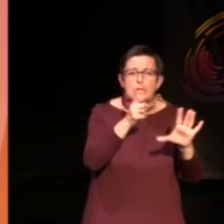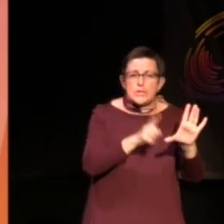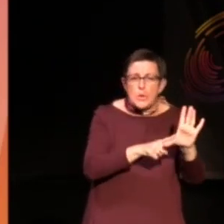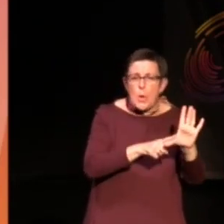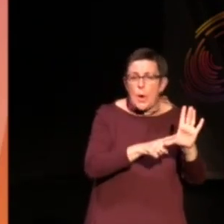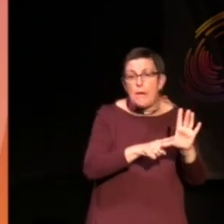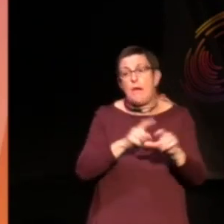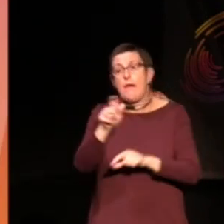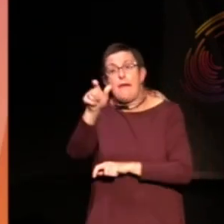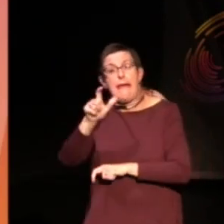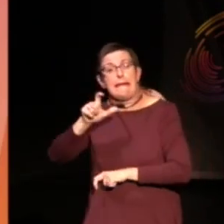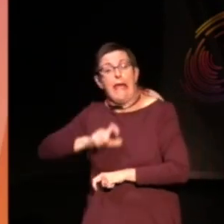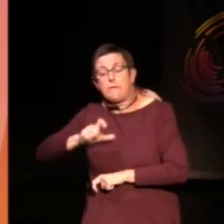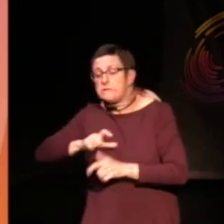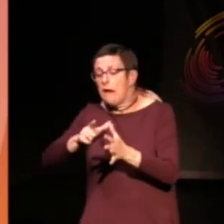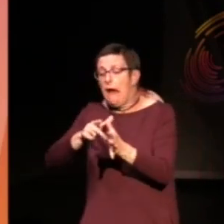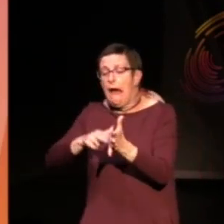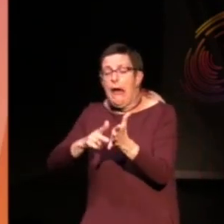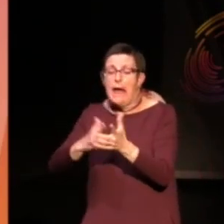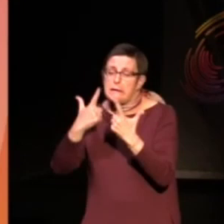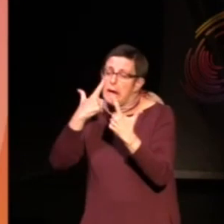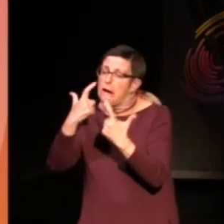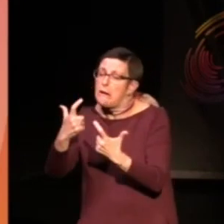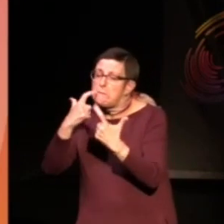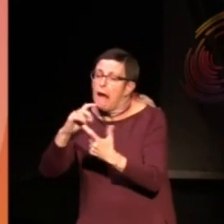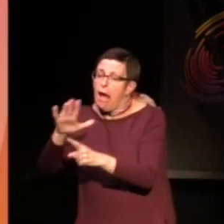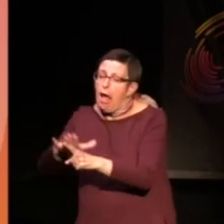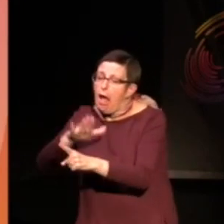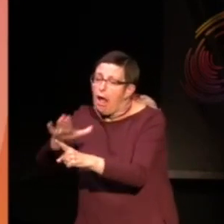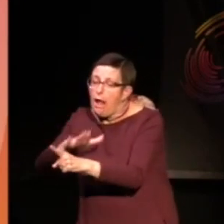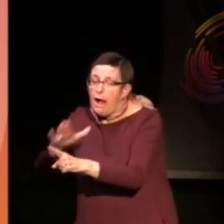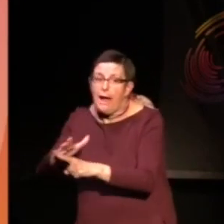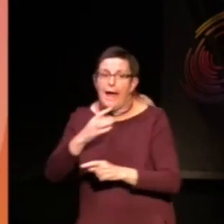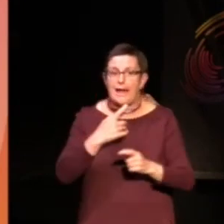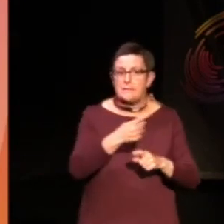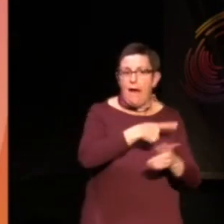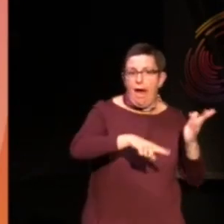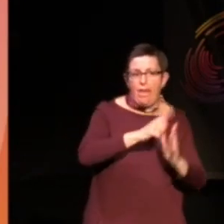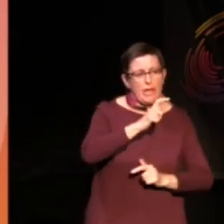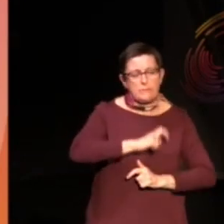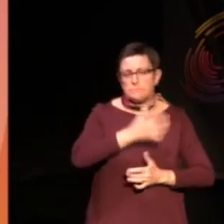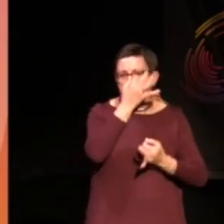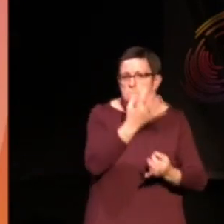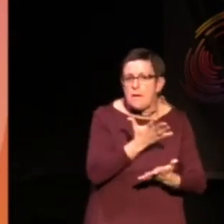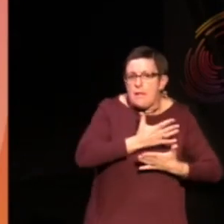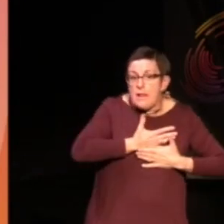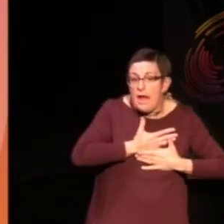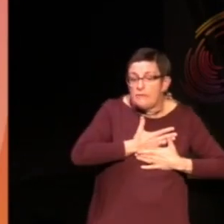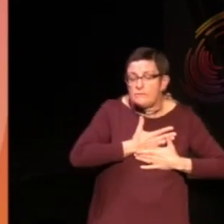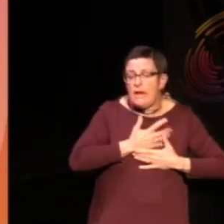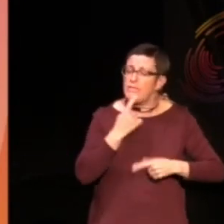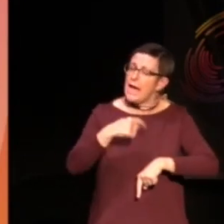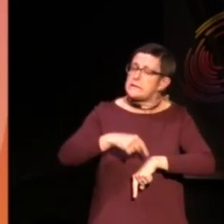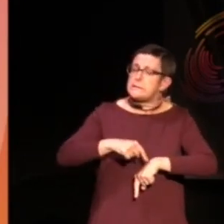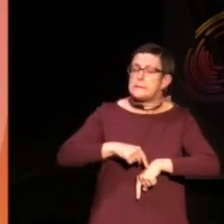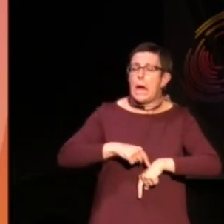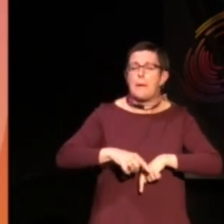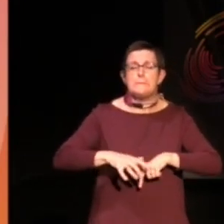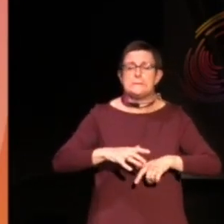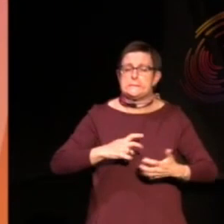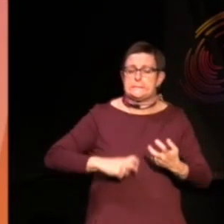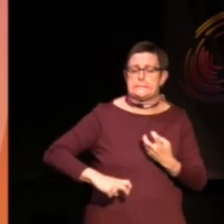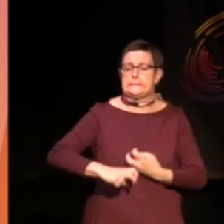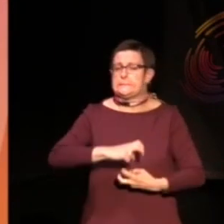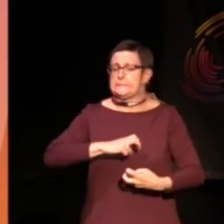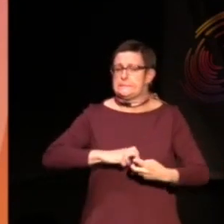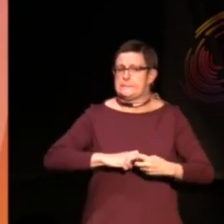was secretly in love with Alexandra Kollontai. It was a time in my life when I was extremely restless, impatient, and